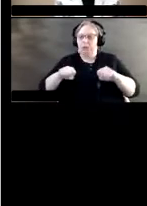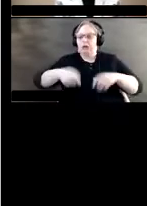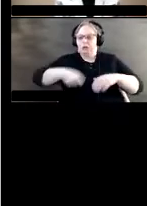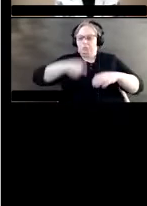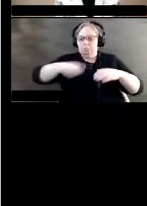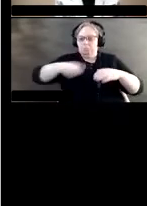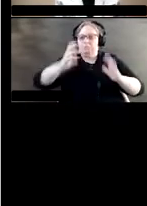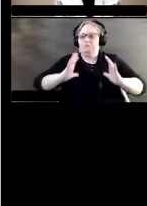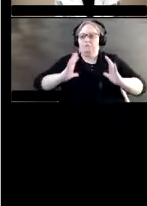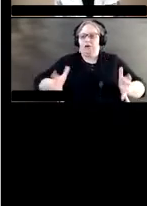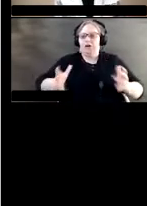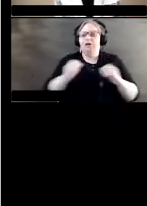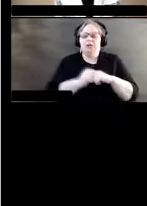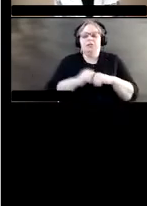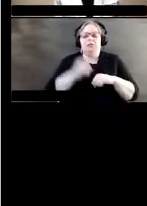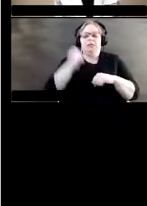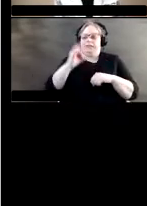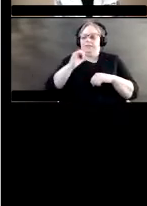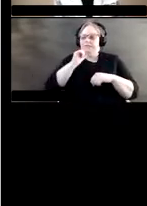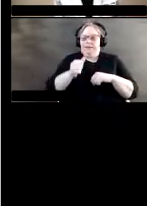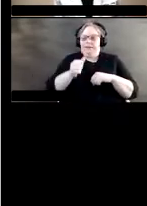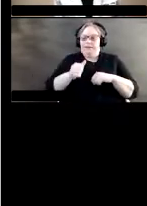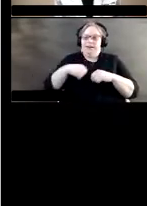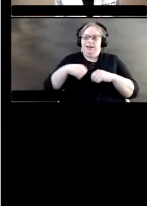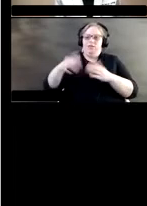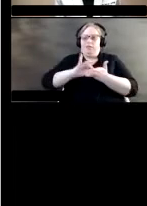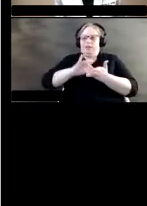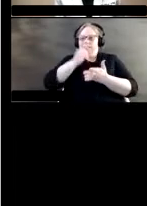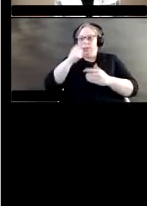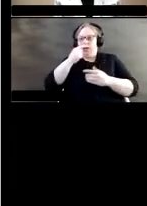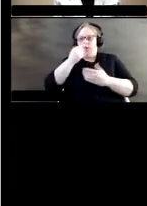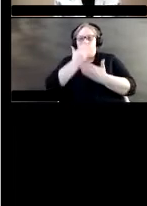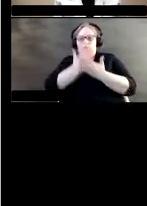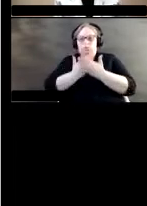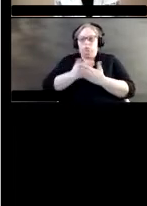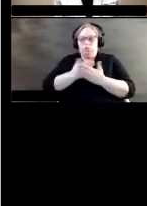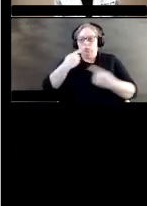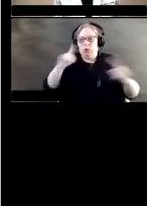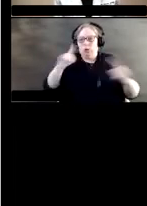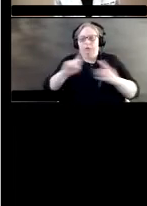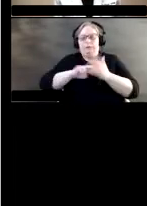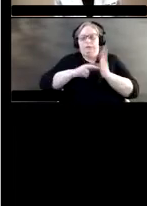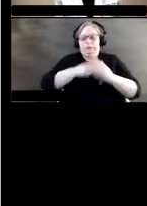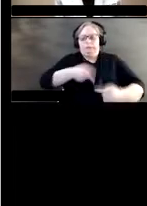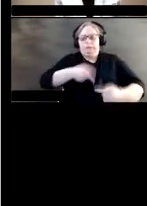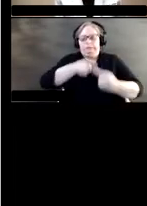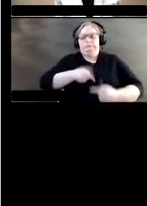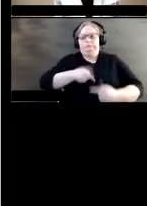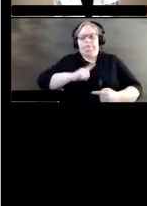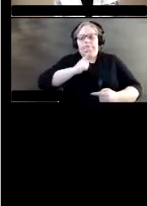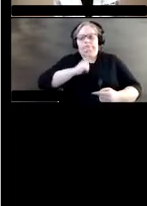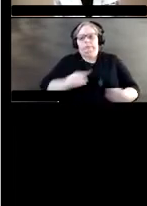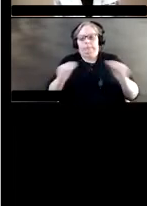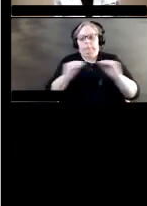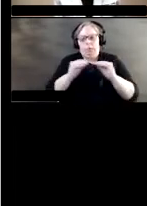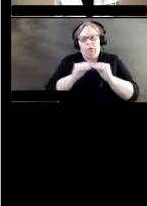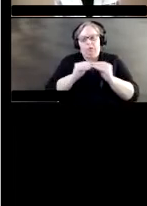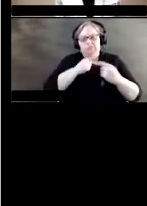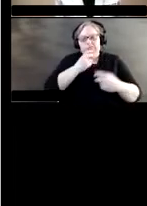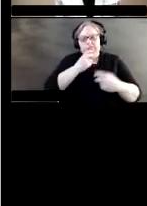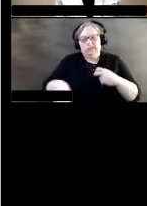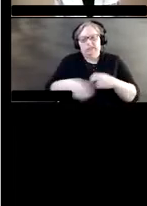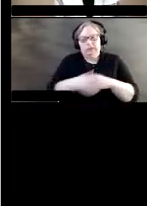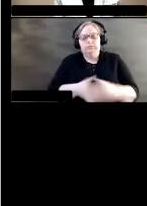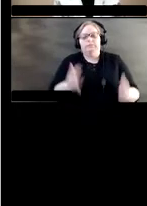aspiration. Avoid things like popcorn or crumbly food. Some